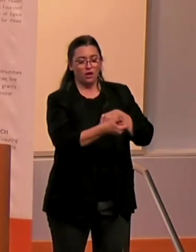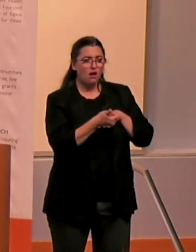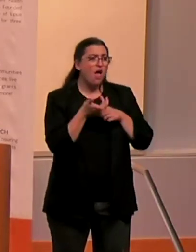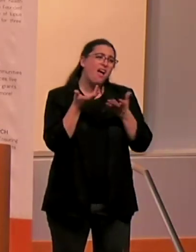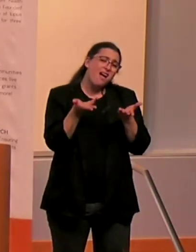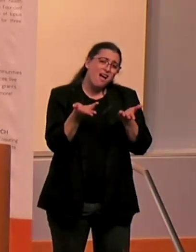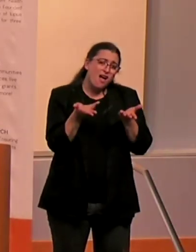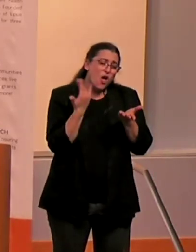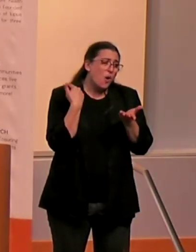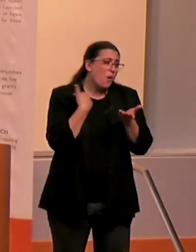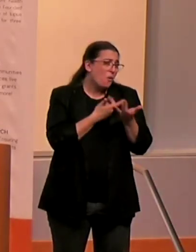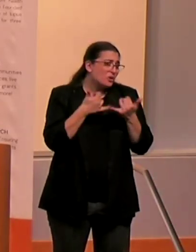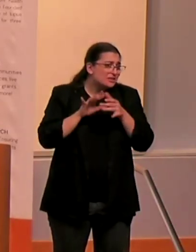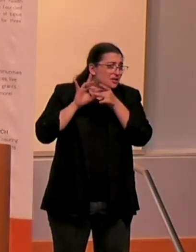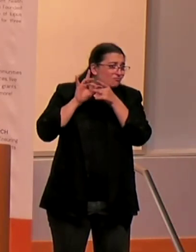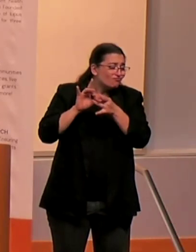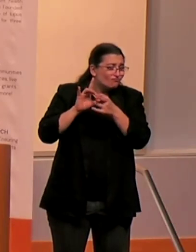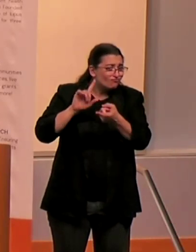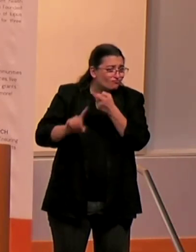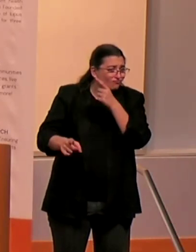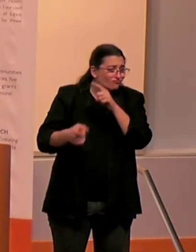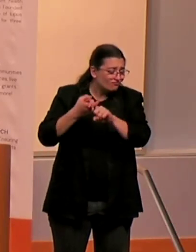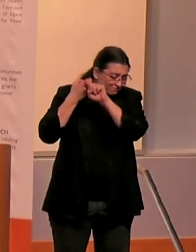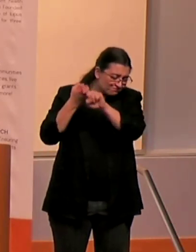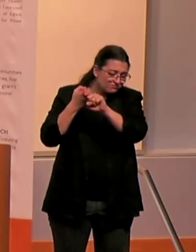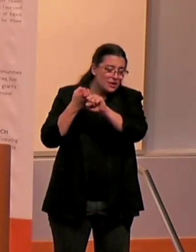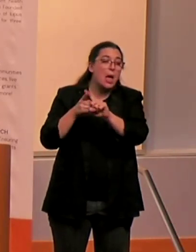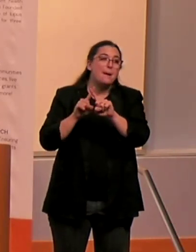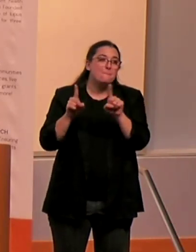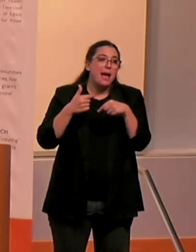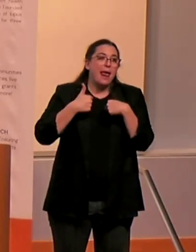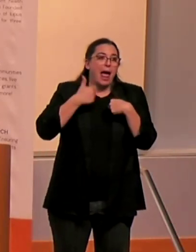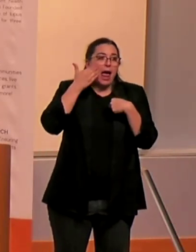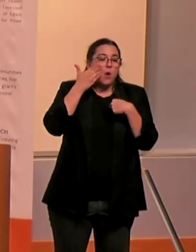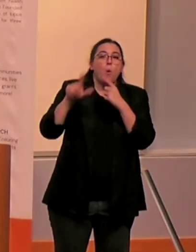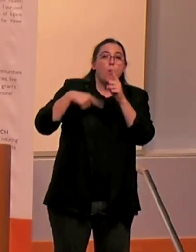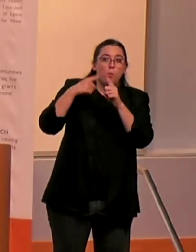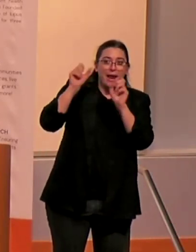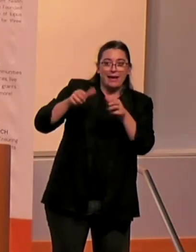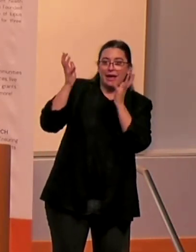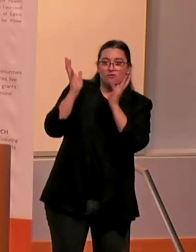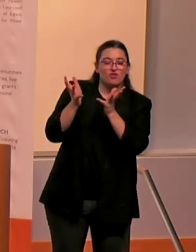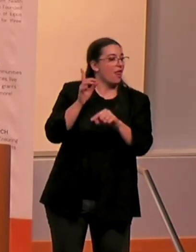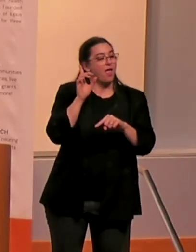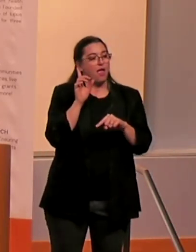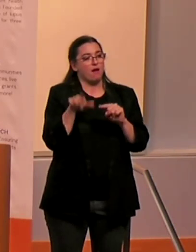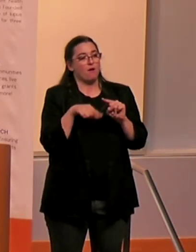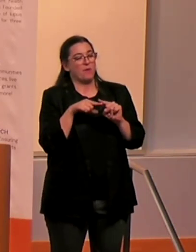friends, but I know when and when not to talk to them. Now, if it's affecting